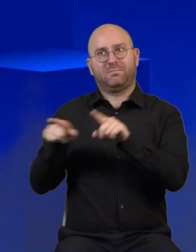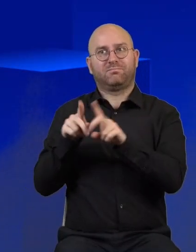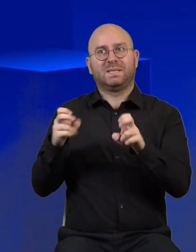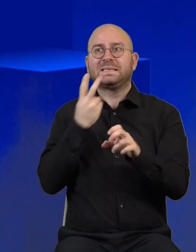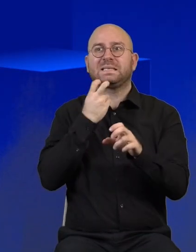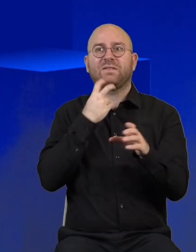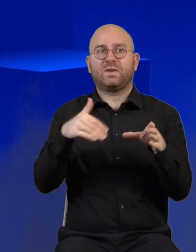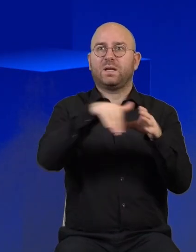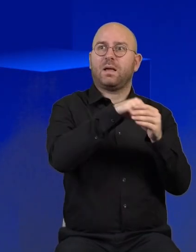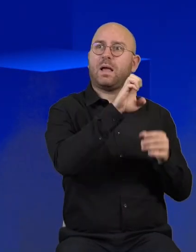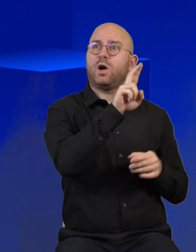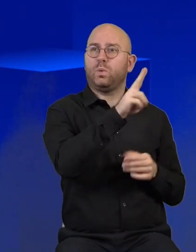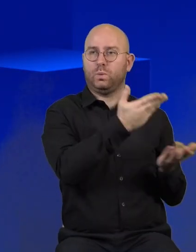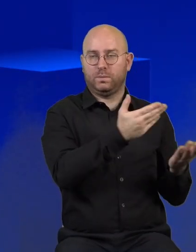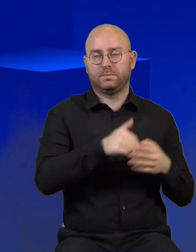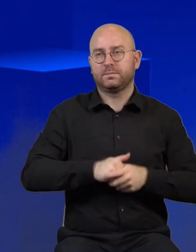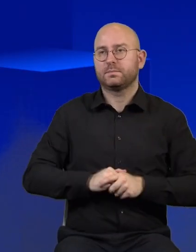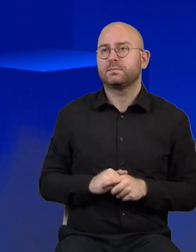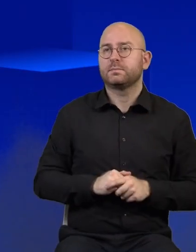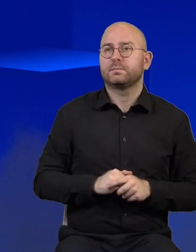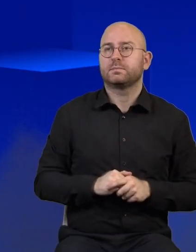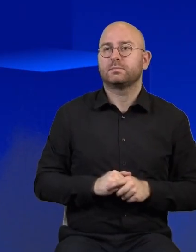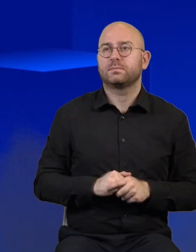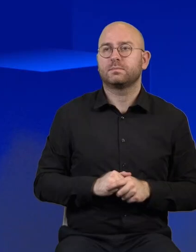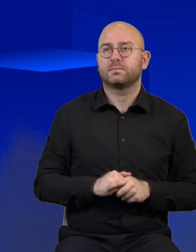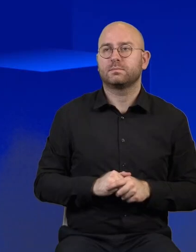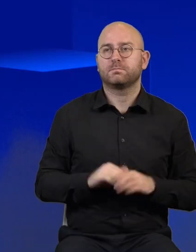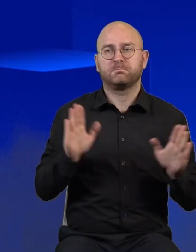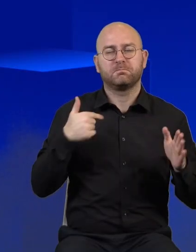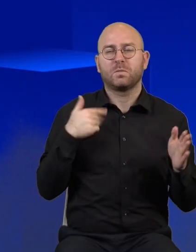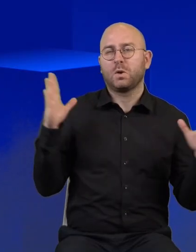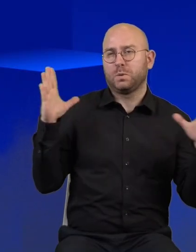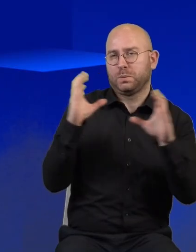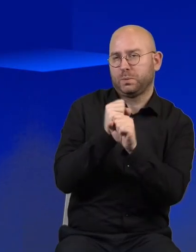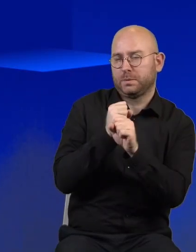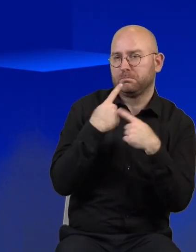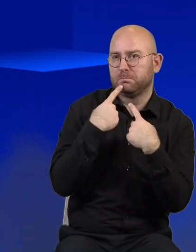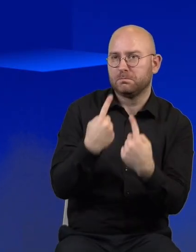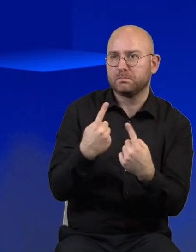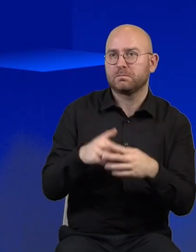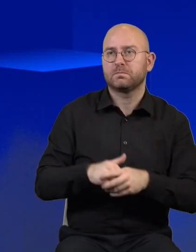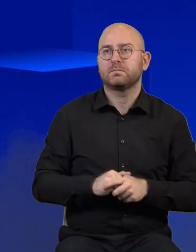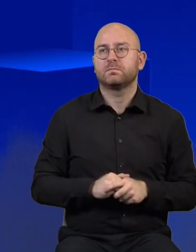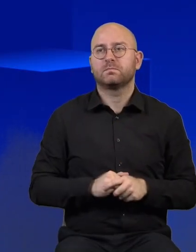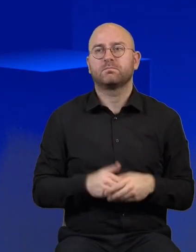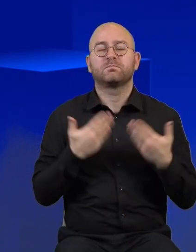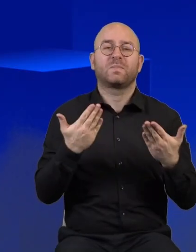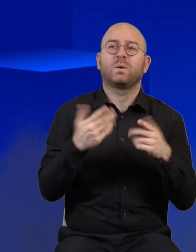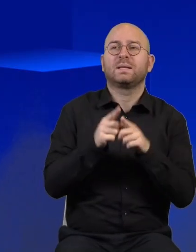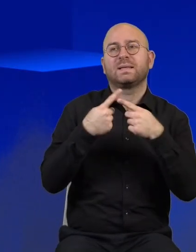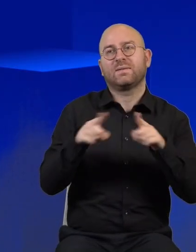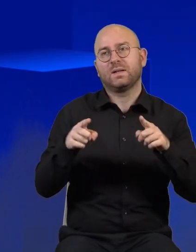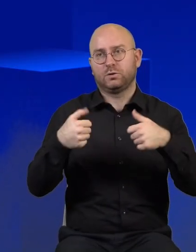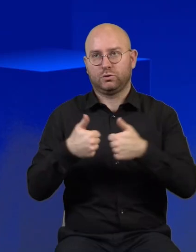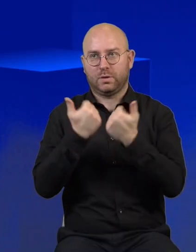Very briefly, on the other challenges mentioned in the cohesion report in relation to the